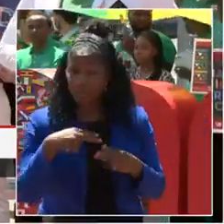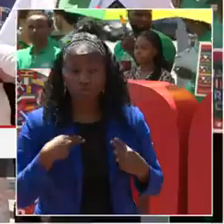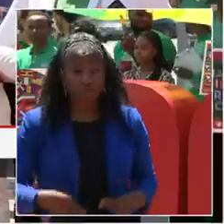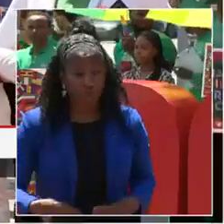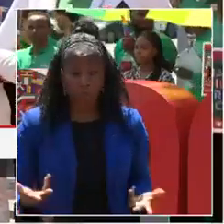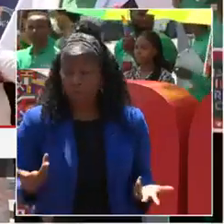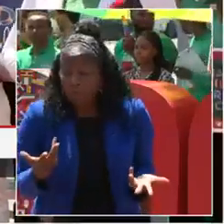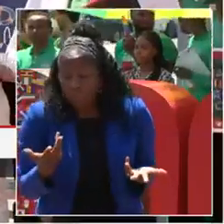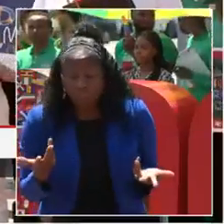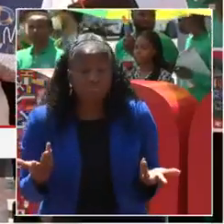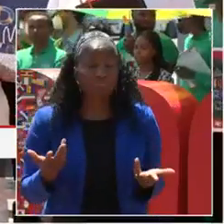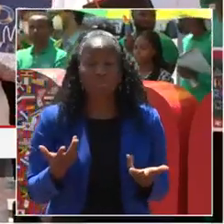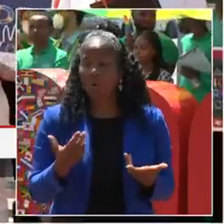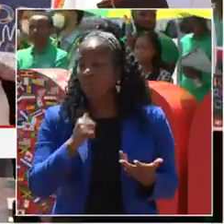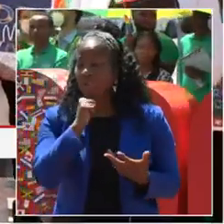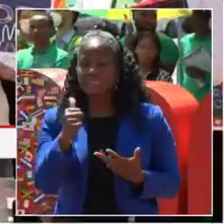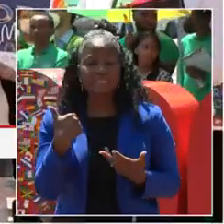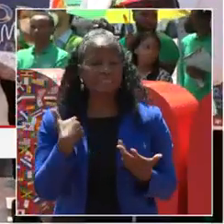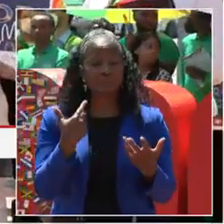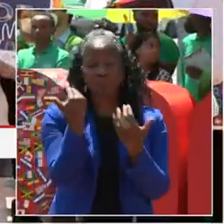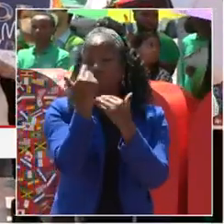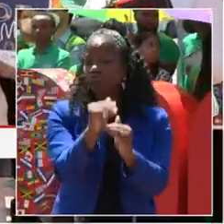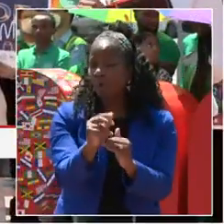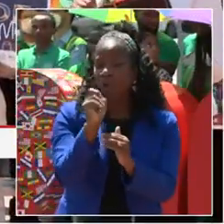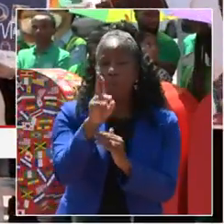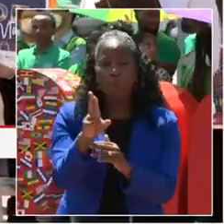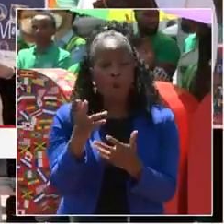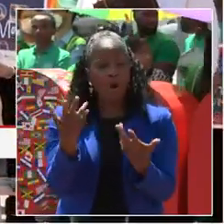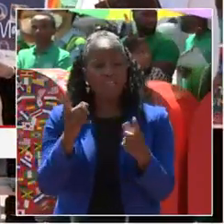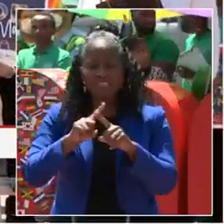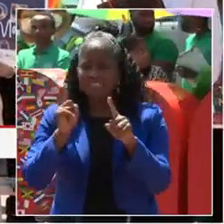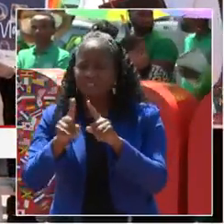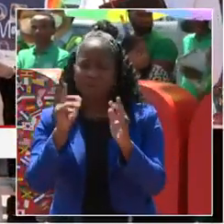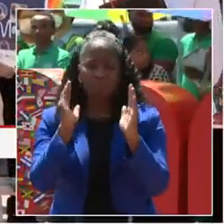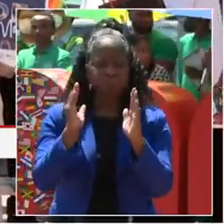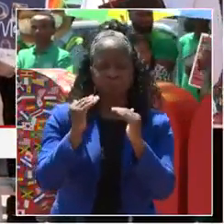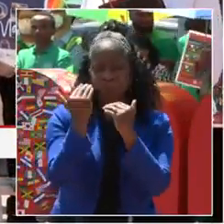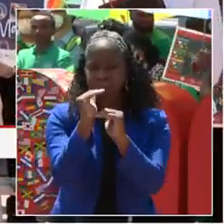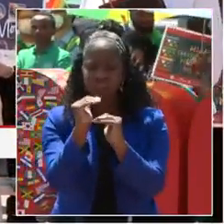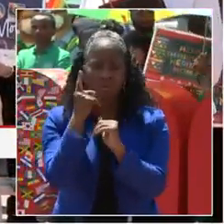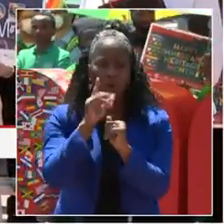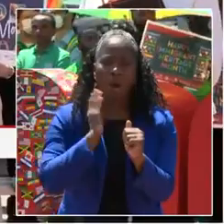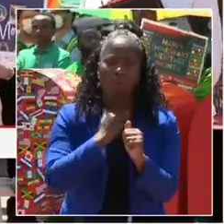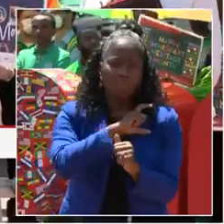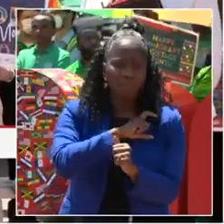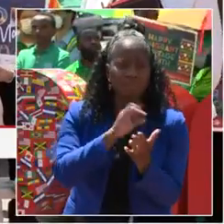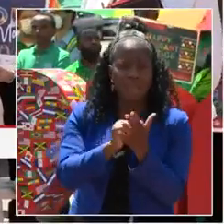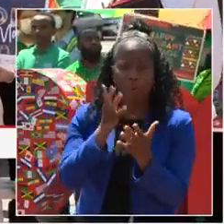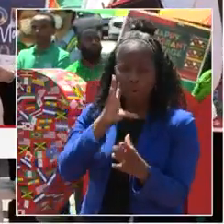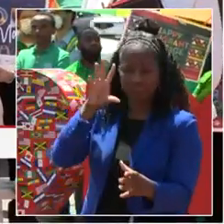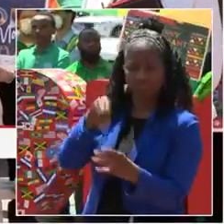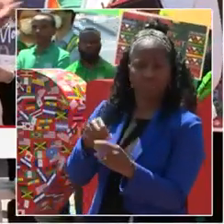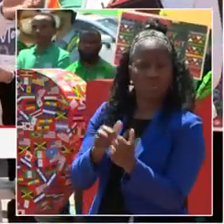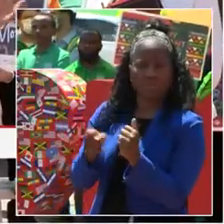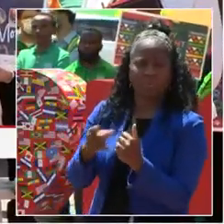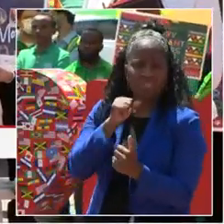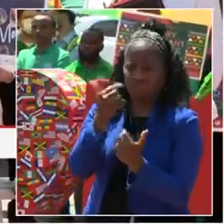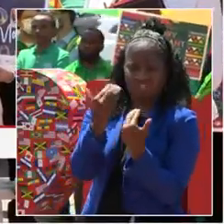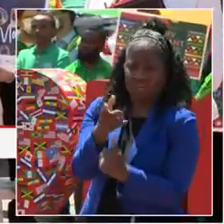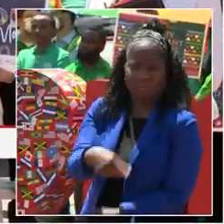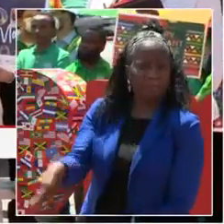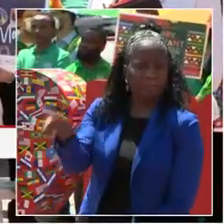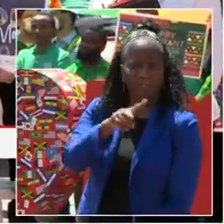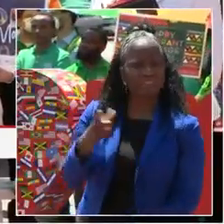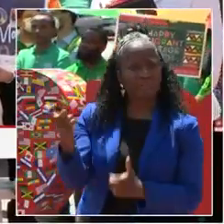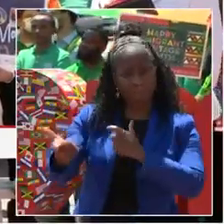uniform. We didn't put any restrictions or parameters in place for our police officers who want to take part in this. So it's